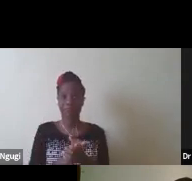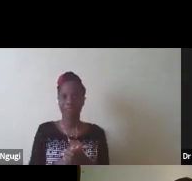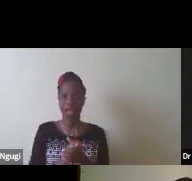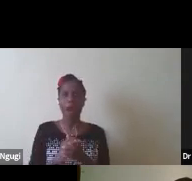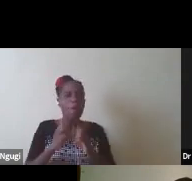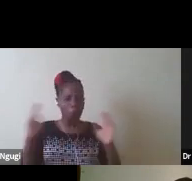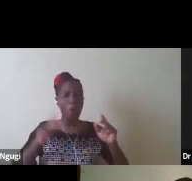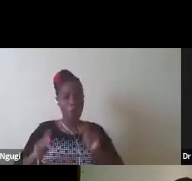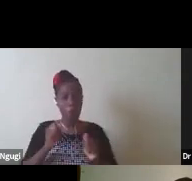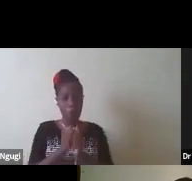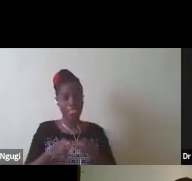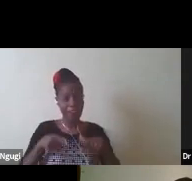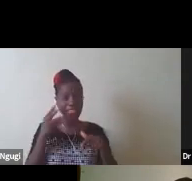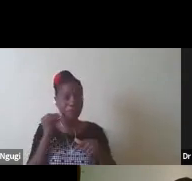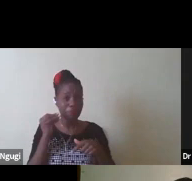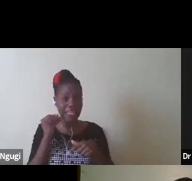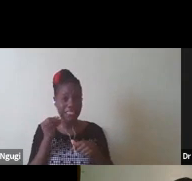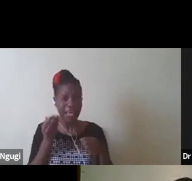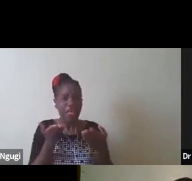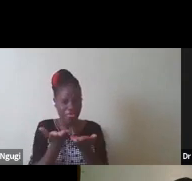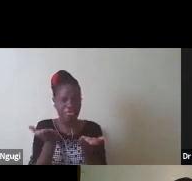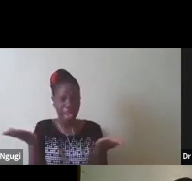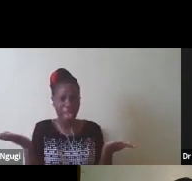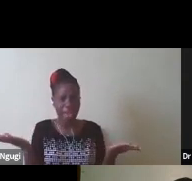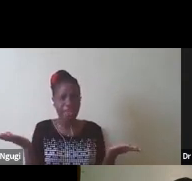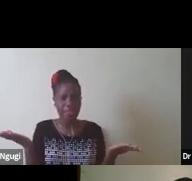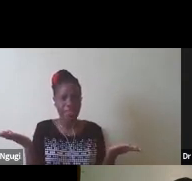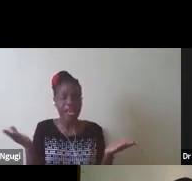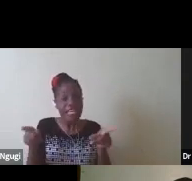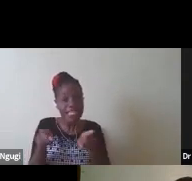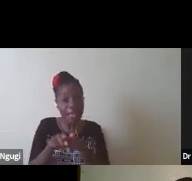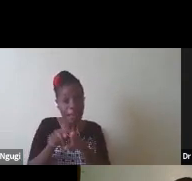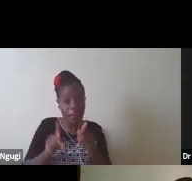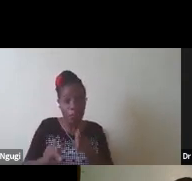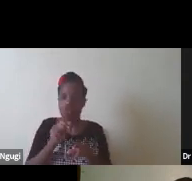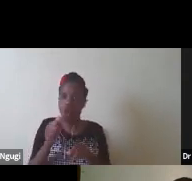with lived experiences are often the same people